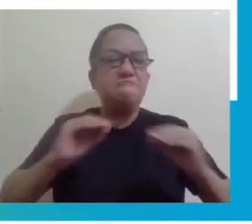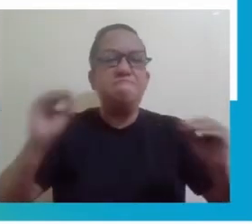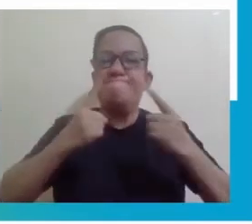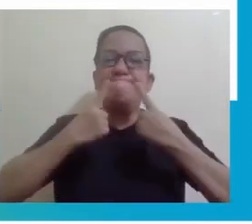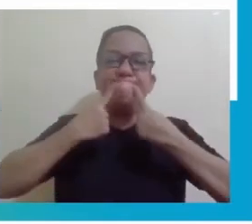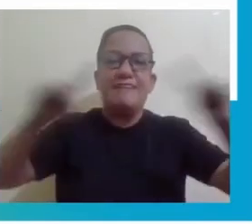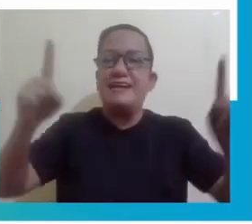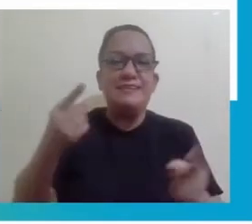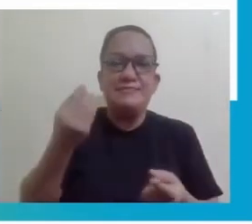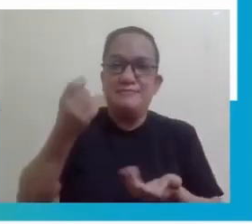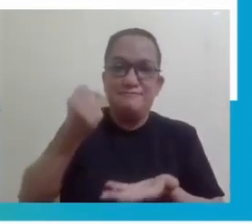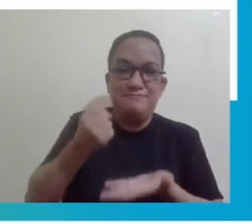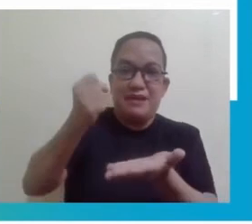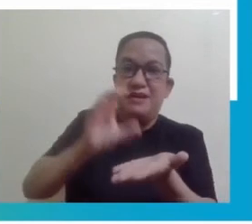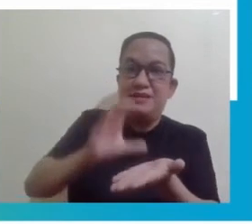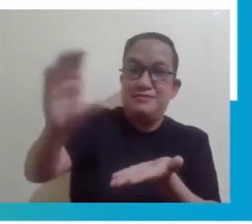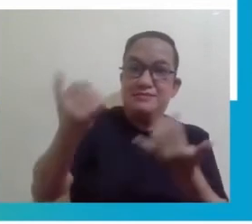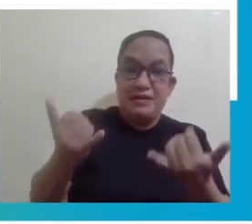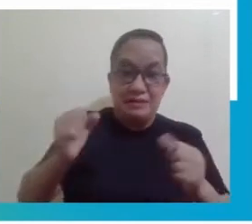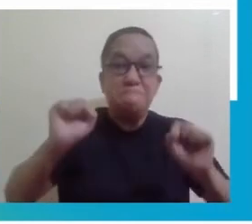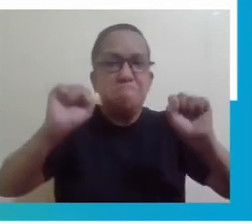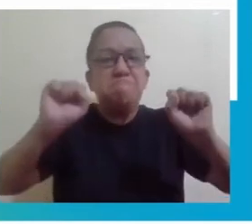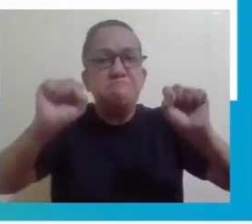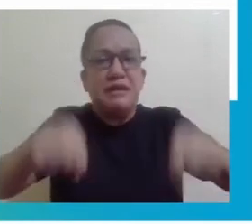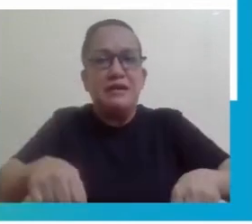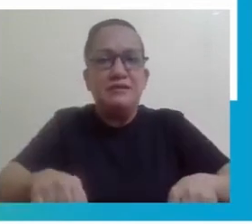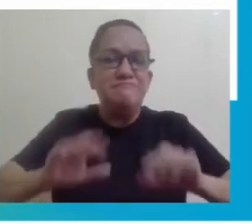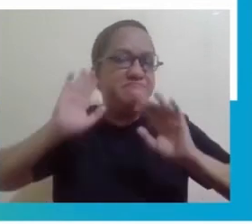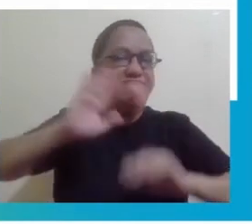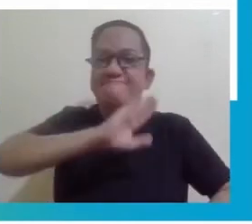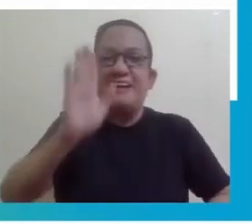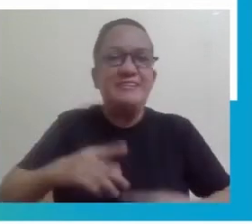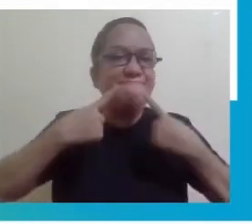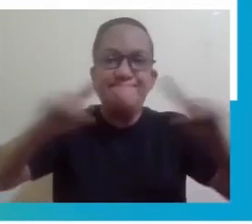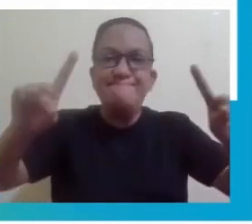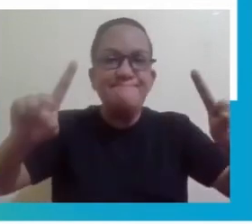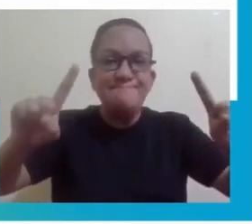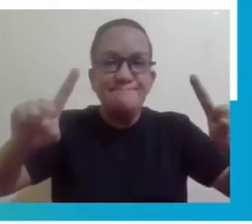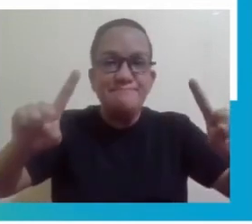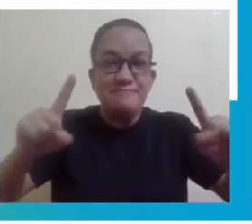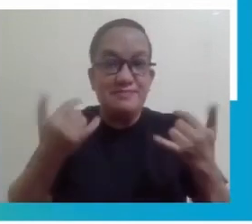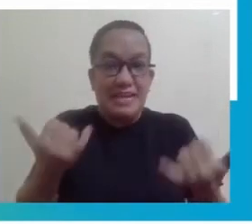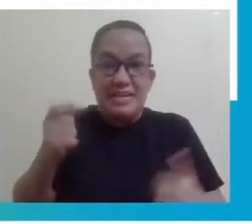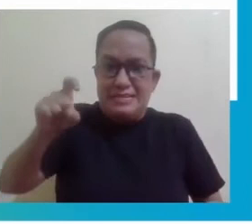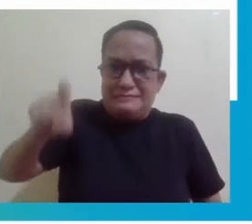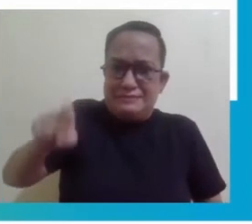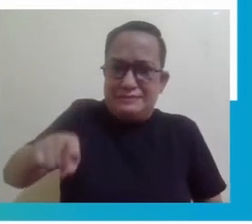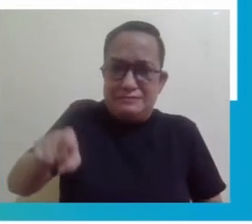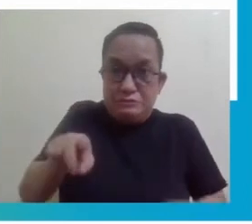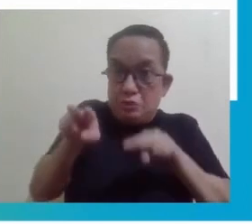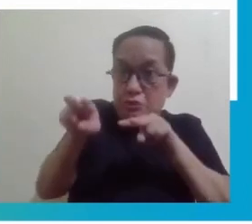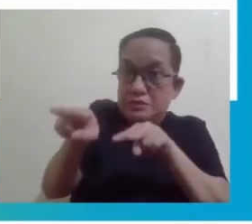is still unrecognized. So these are areas which will require oversight. And I just want to stress that it's a pandemic